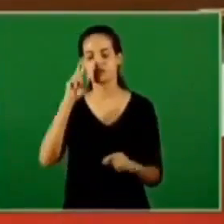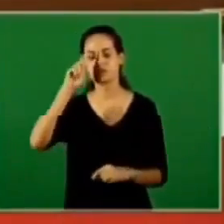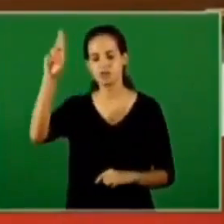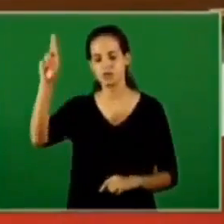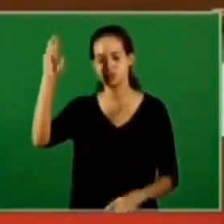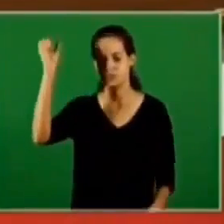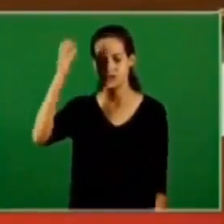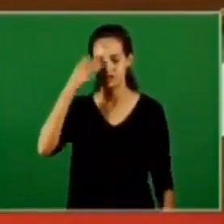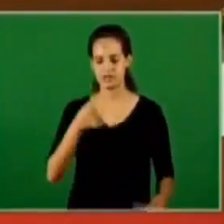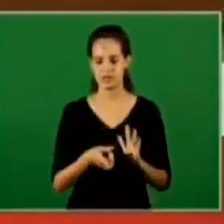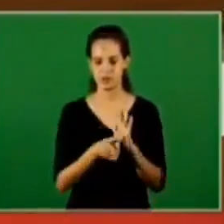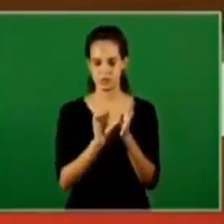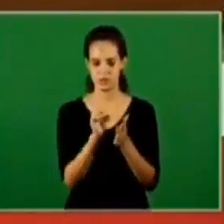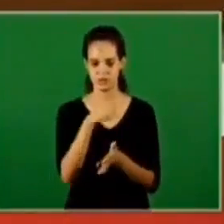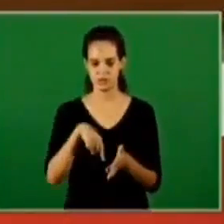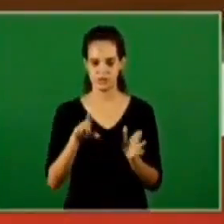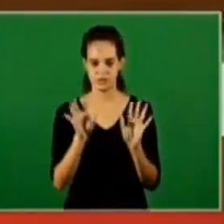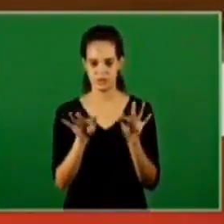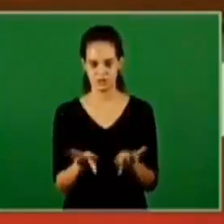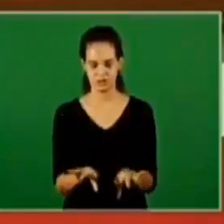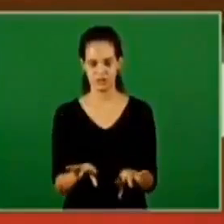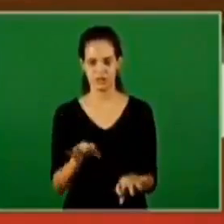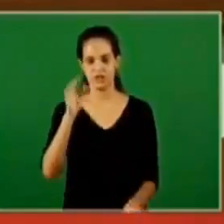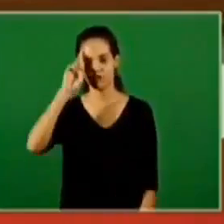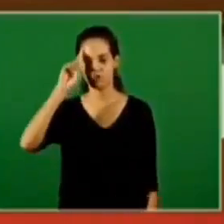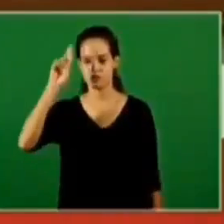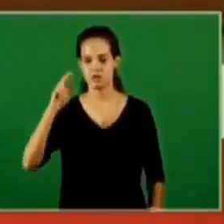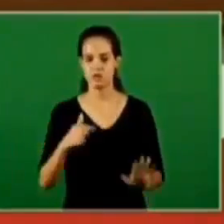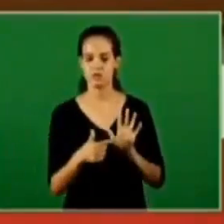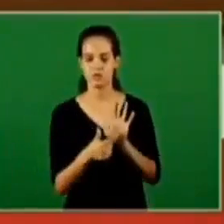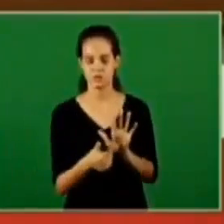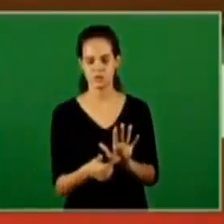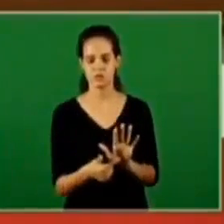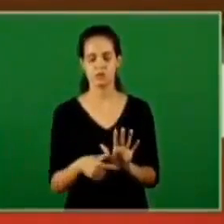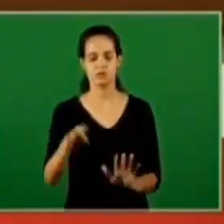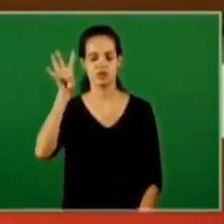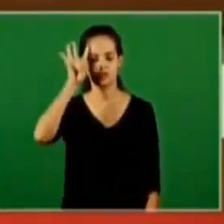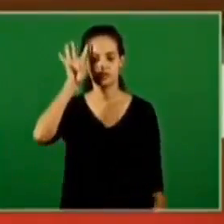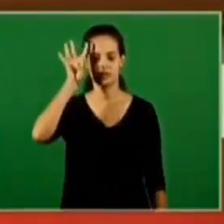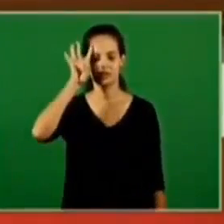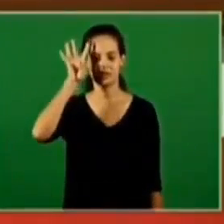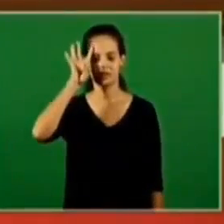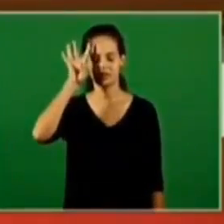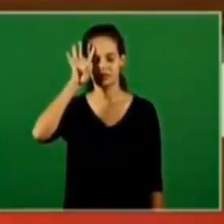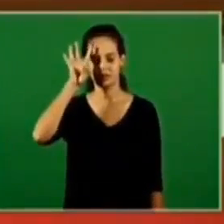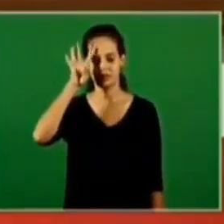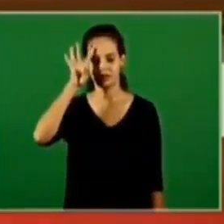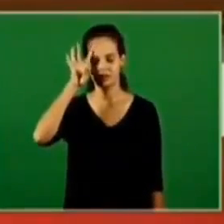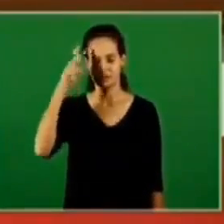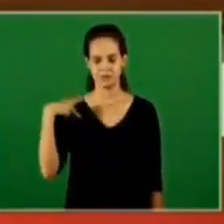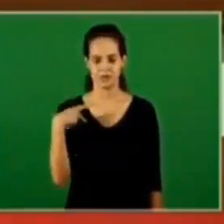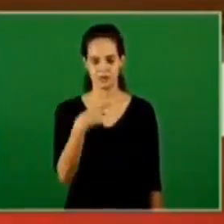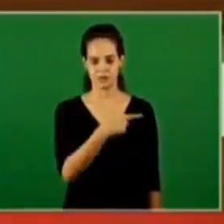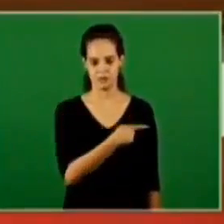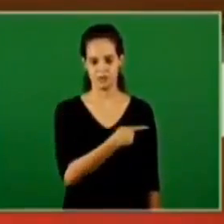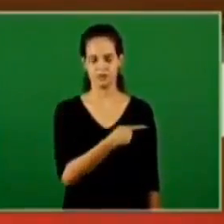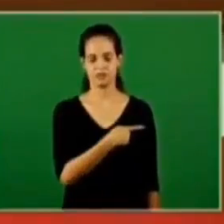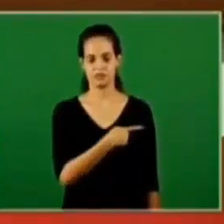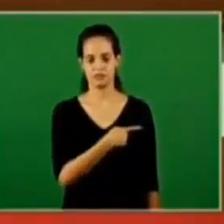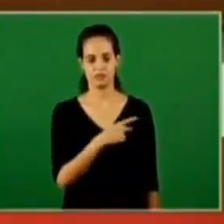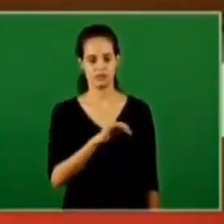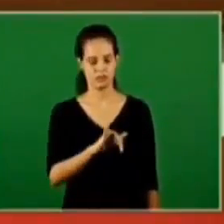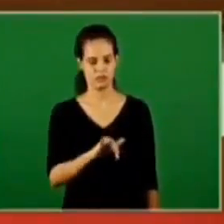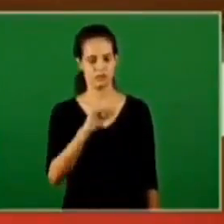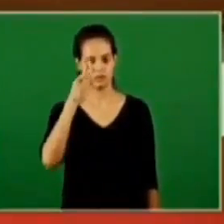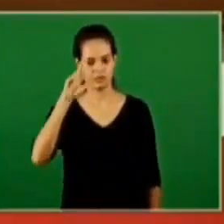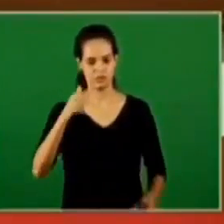given a revelation just before we finish. The Lord has given the revelation last Wednesday. The pastor said,